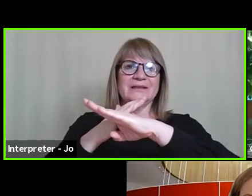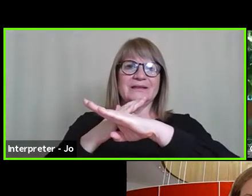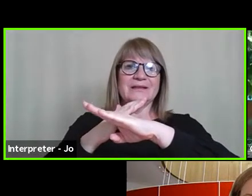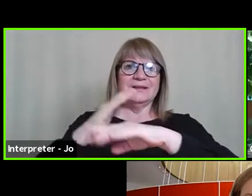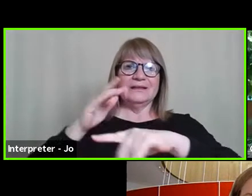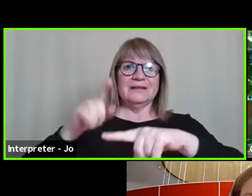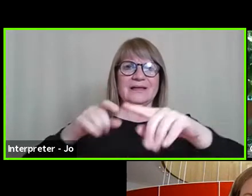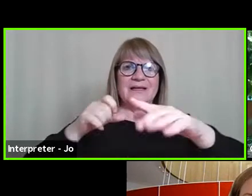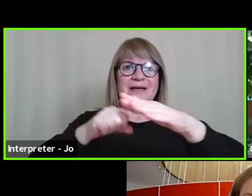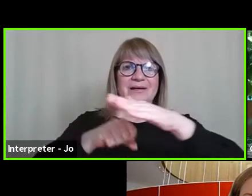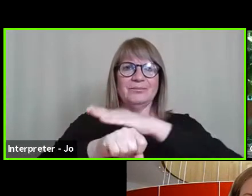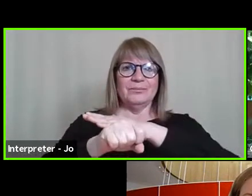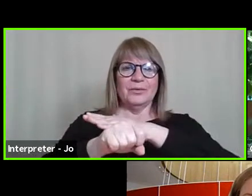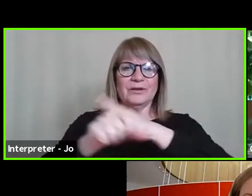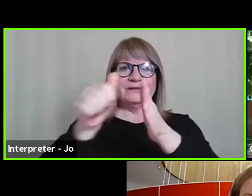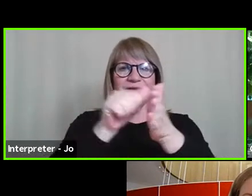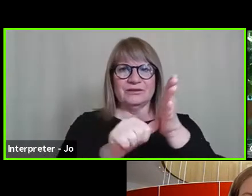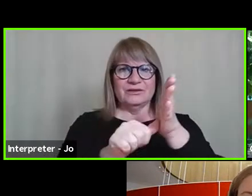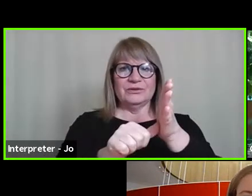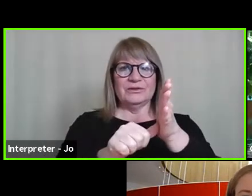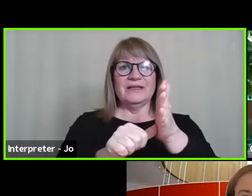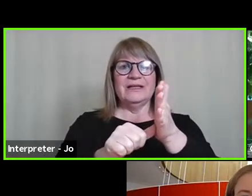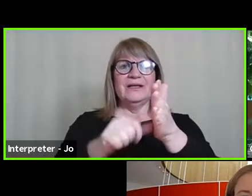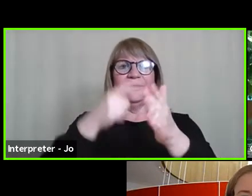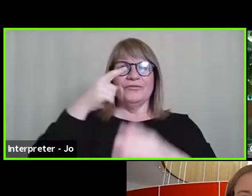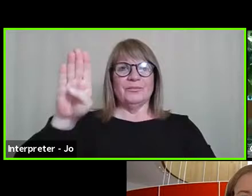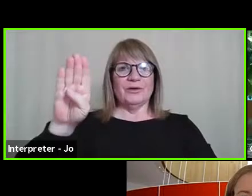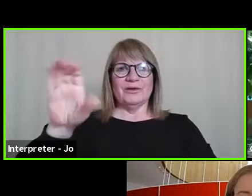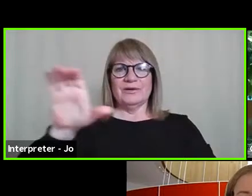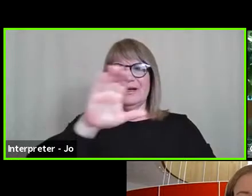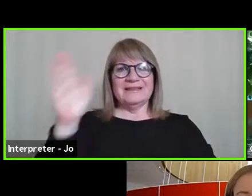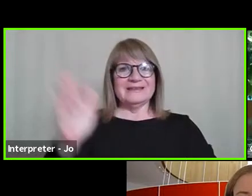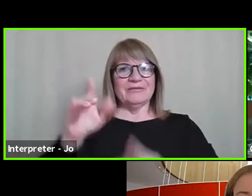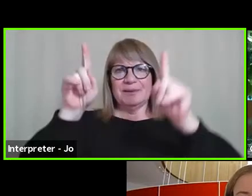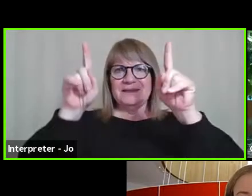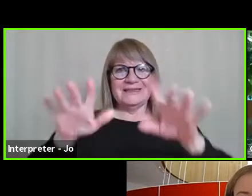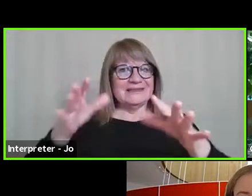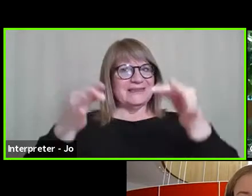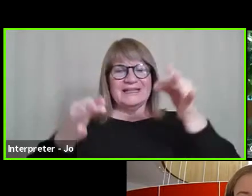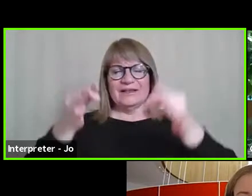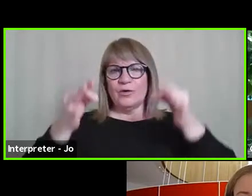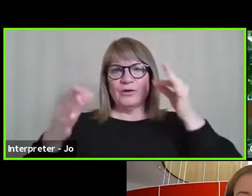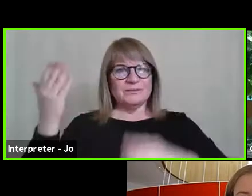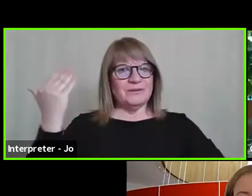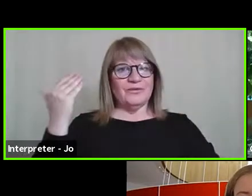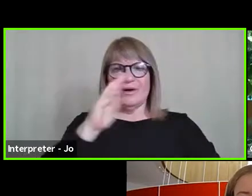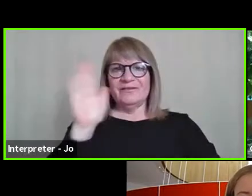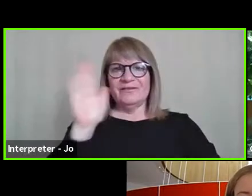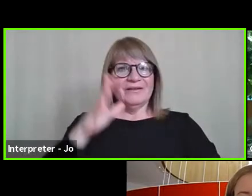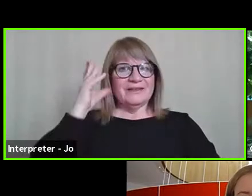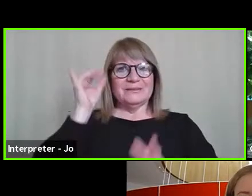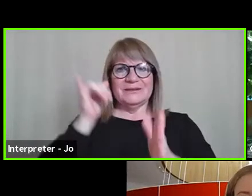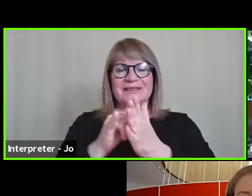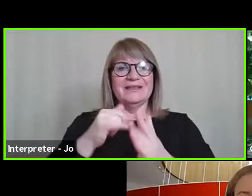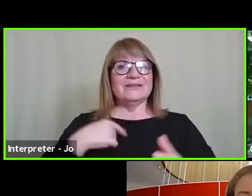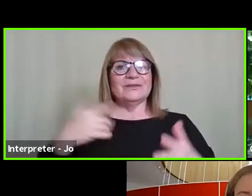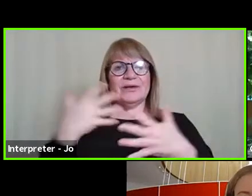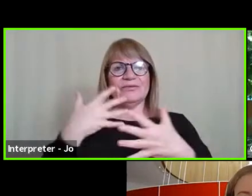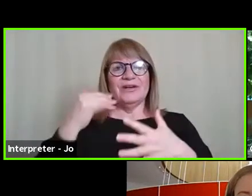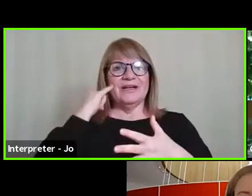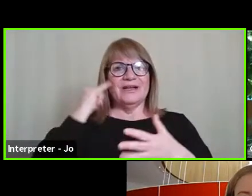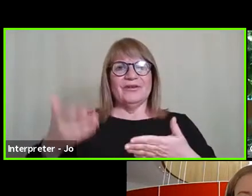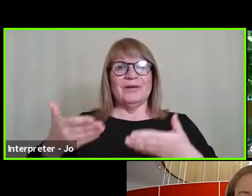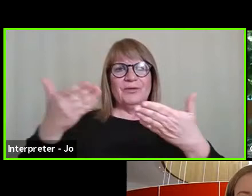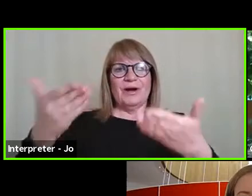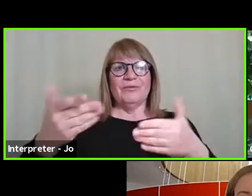control in prisons and jails has actually never been tested in our courts in the u.s and we were afraid that if we brought the initial case we might